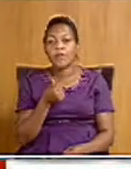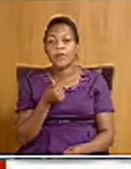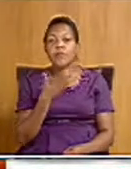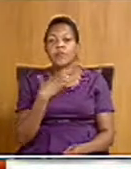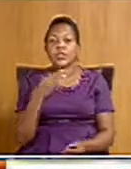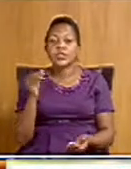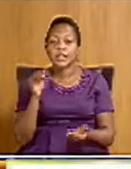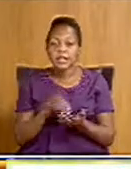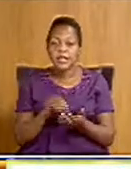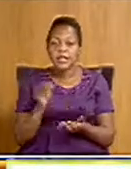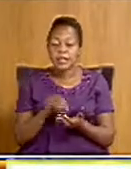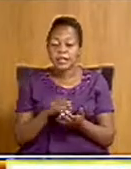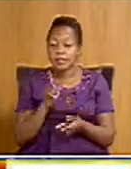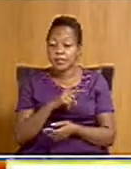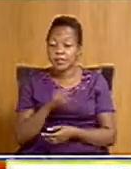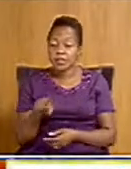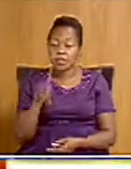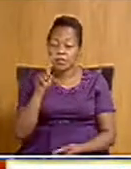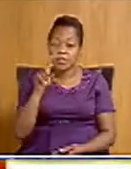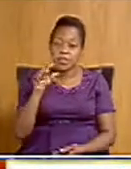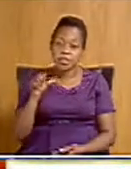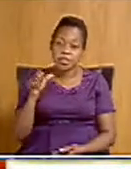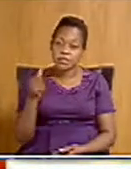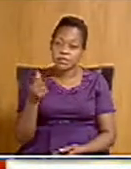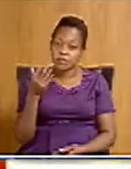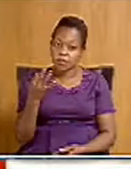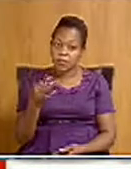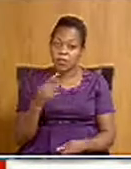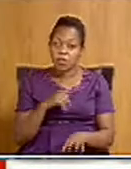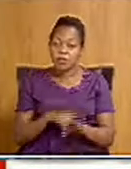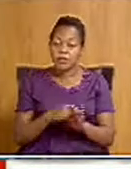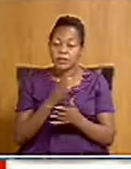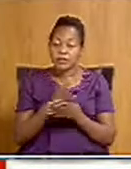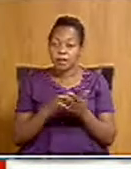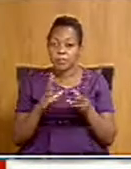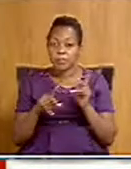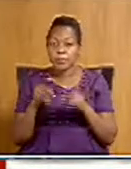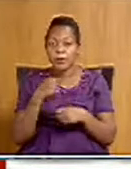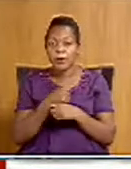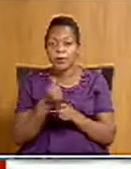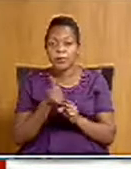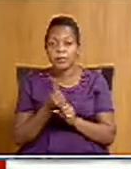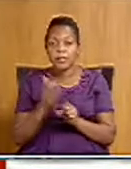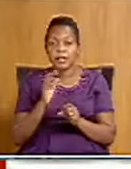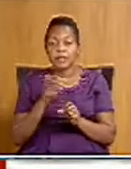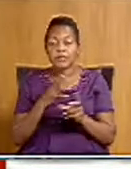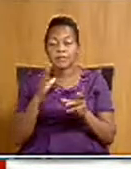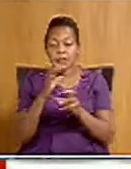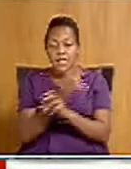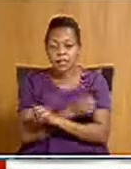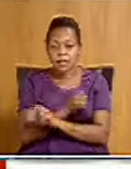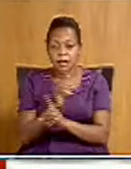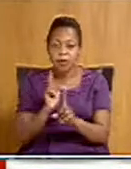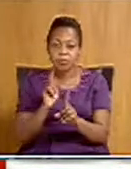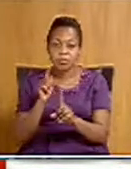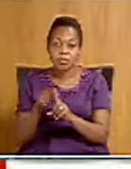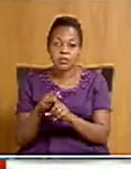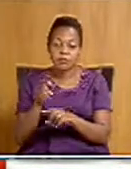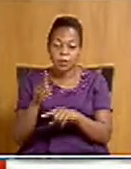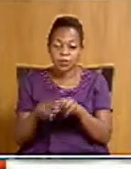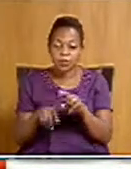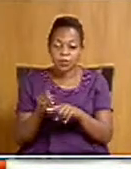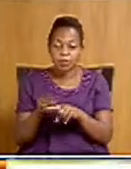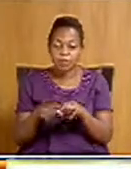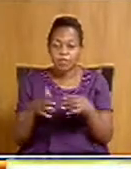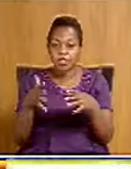the mistake of 1963 when some actors made us miss our objective of the political